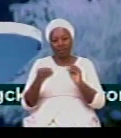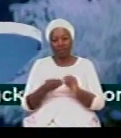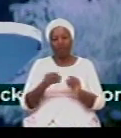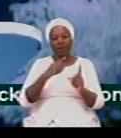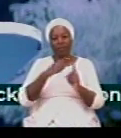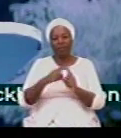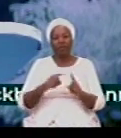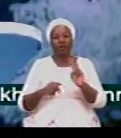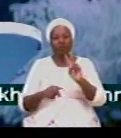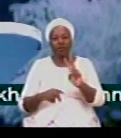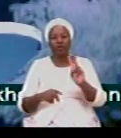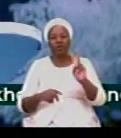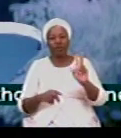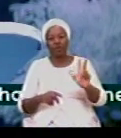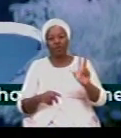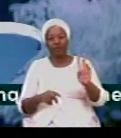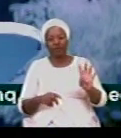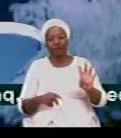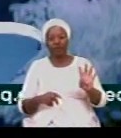+234 915 444 9263.